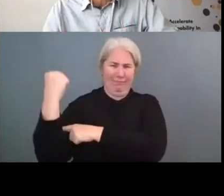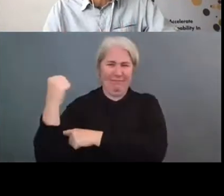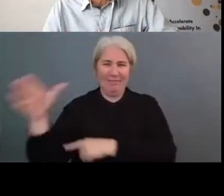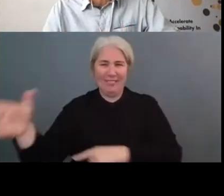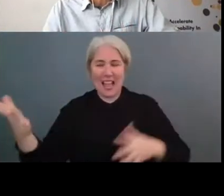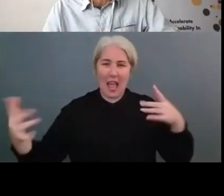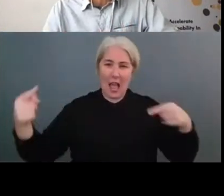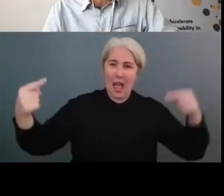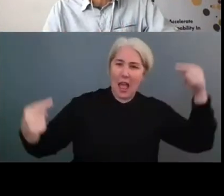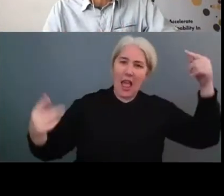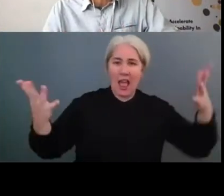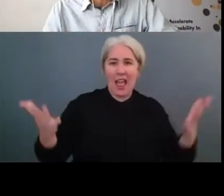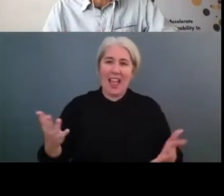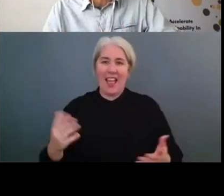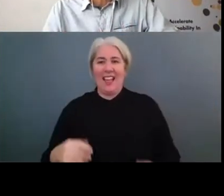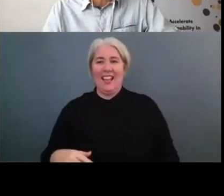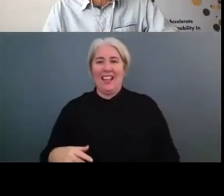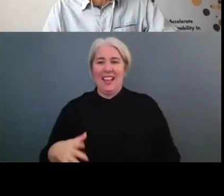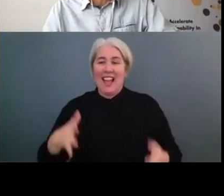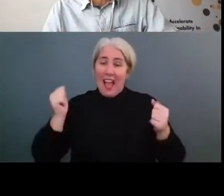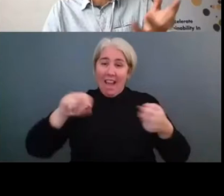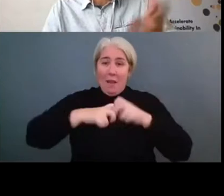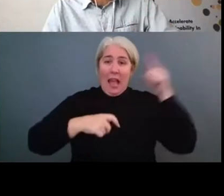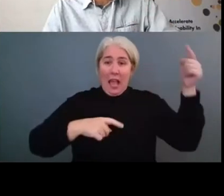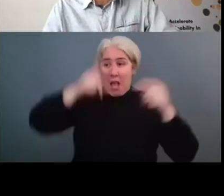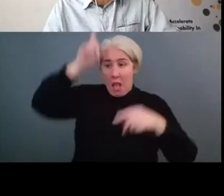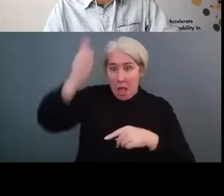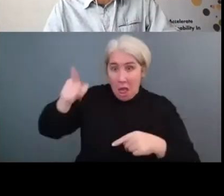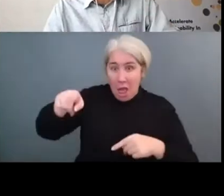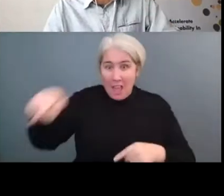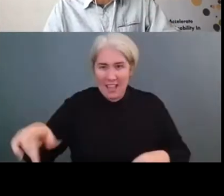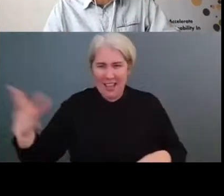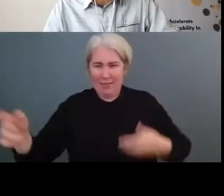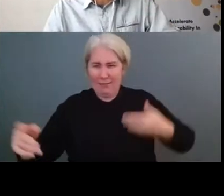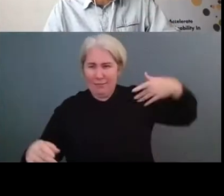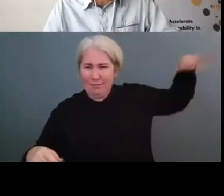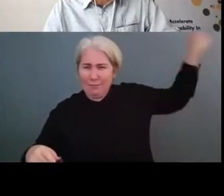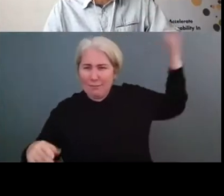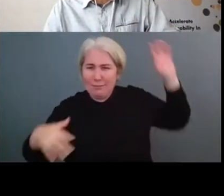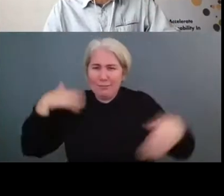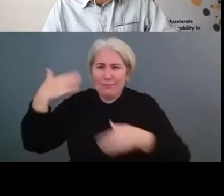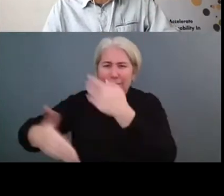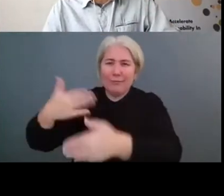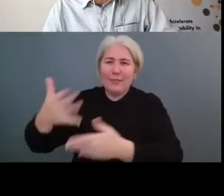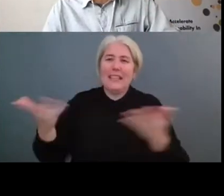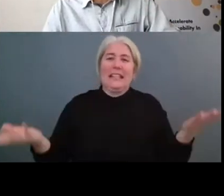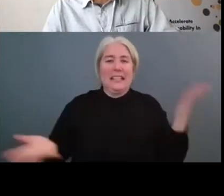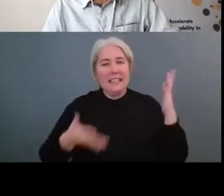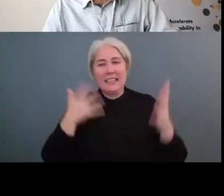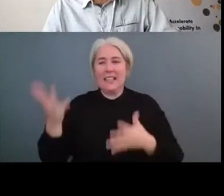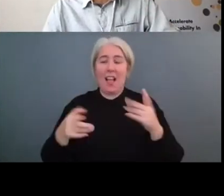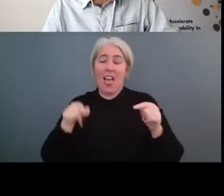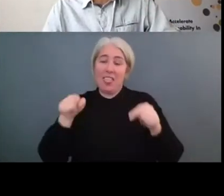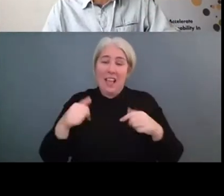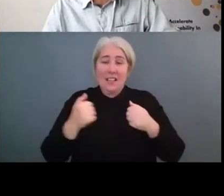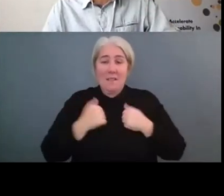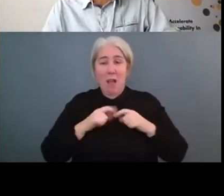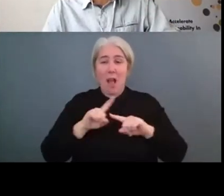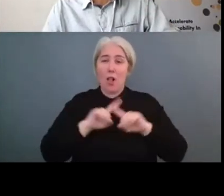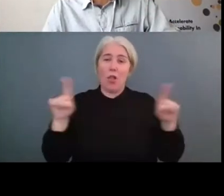with 2-0 behind. So, well, I don't know if others want to chip in, but that's just my not so political